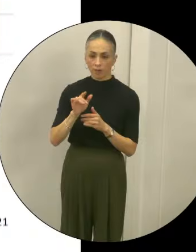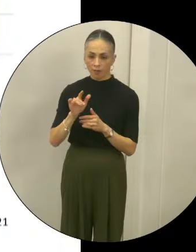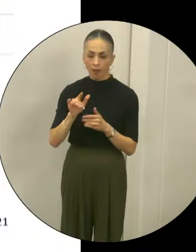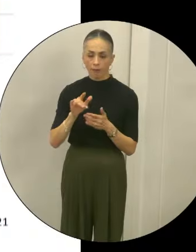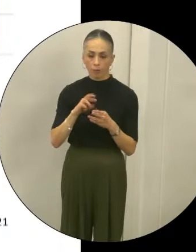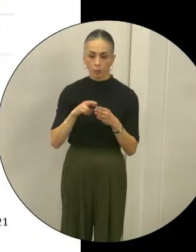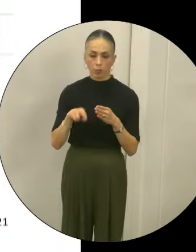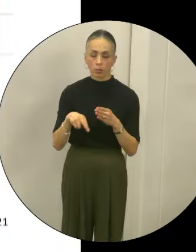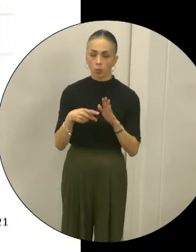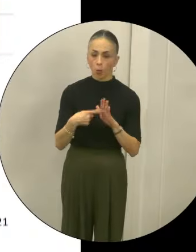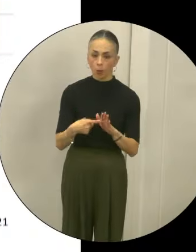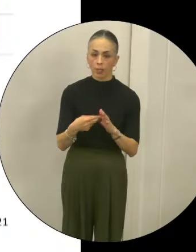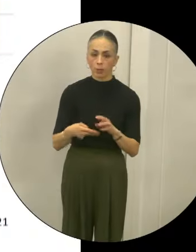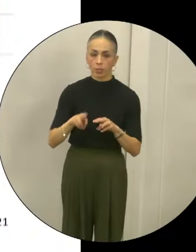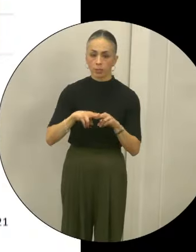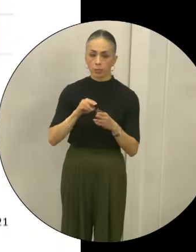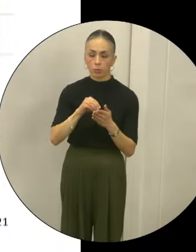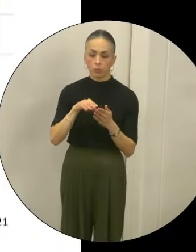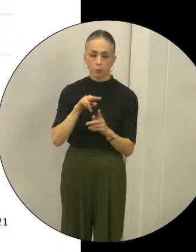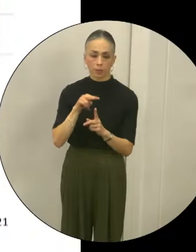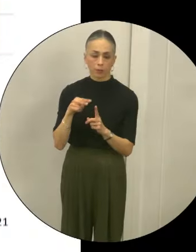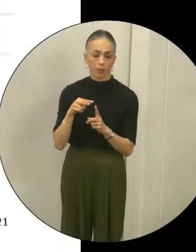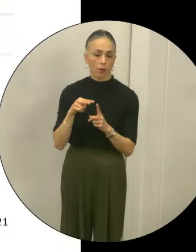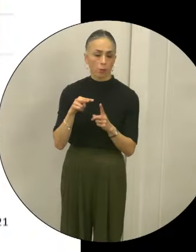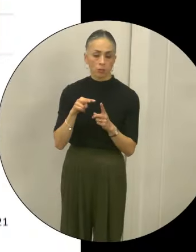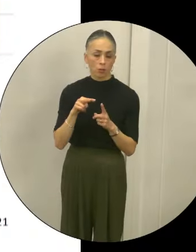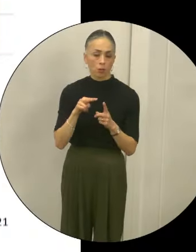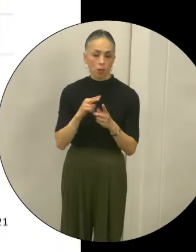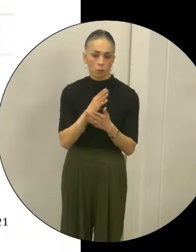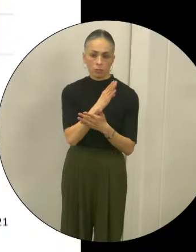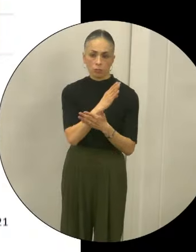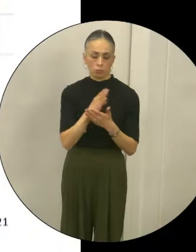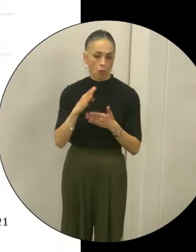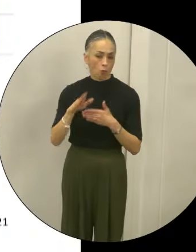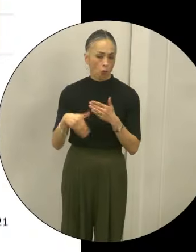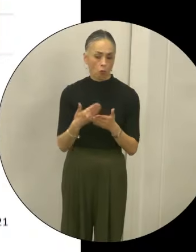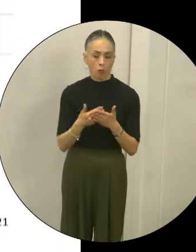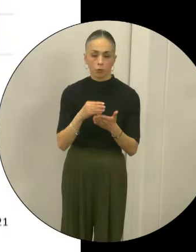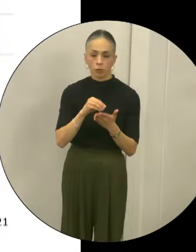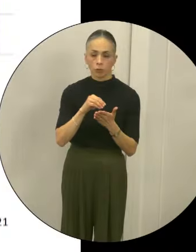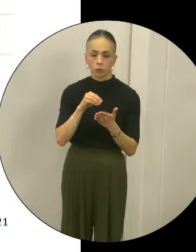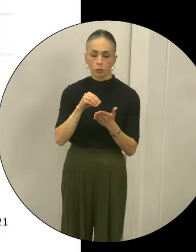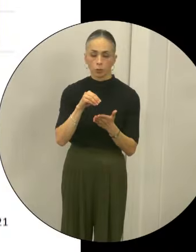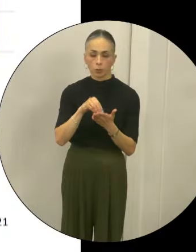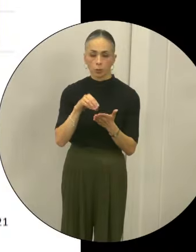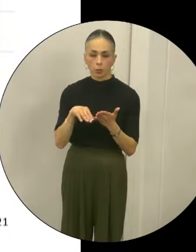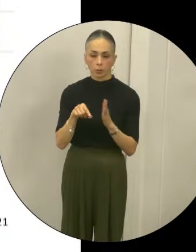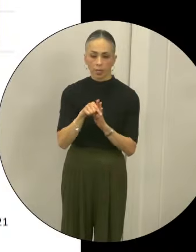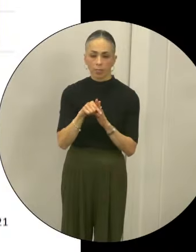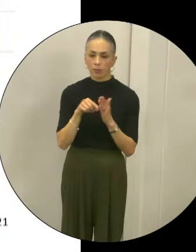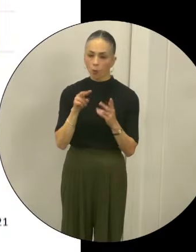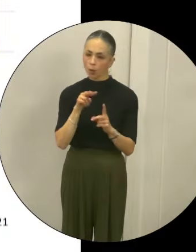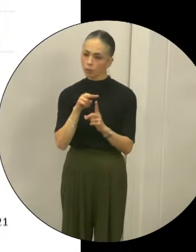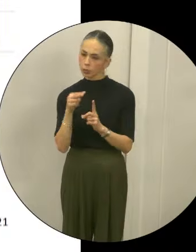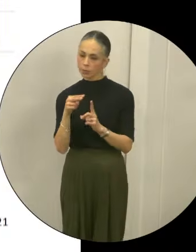student perceptions across all student groups for the perceptions of student safety.